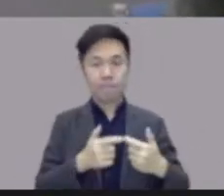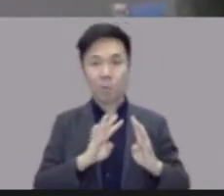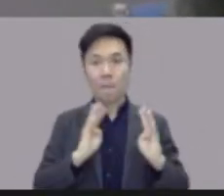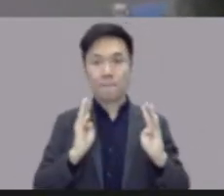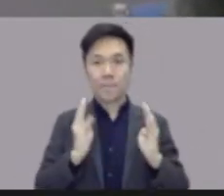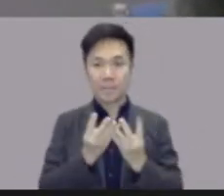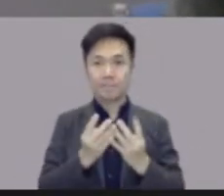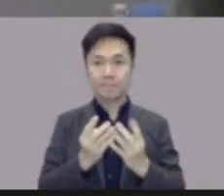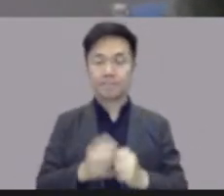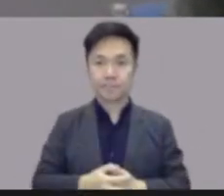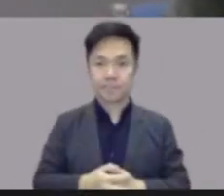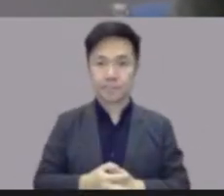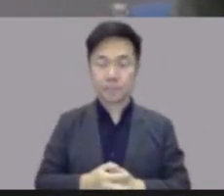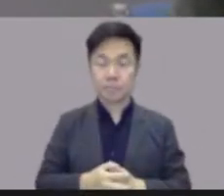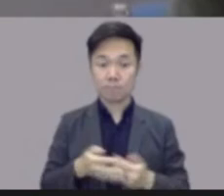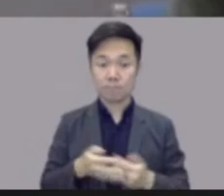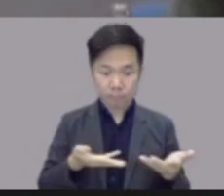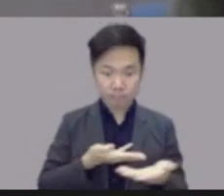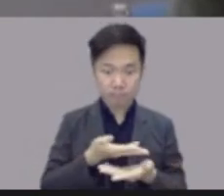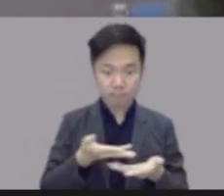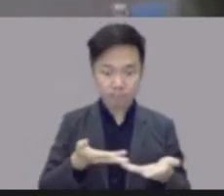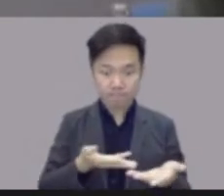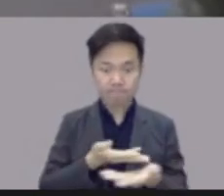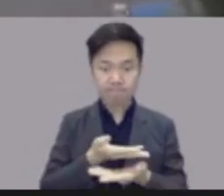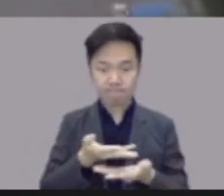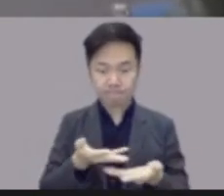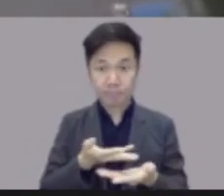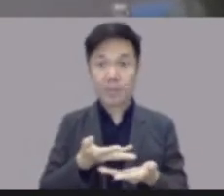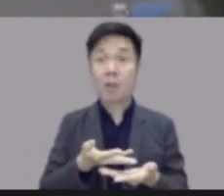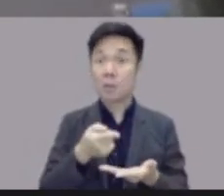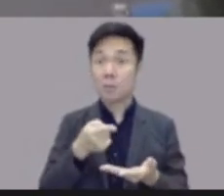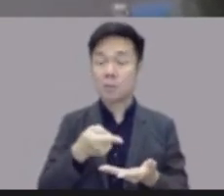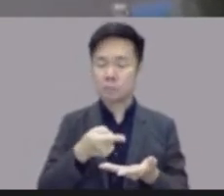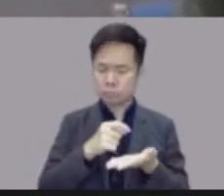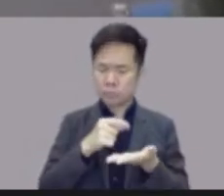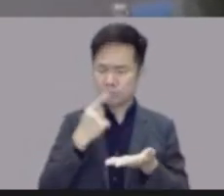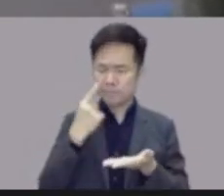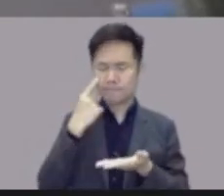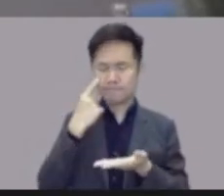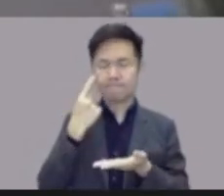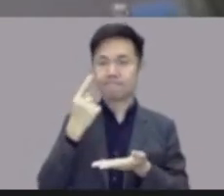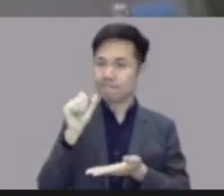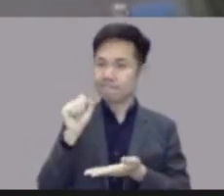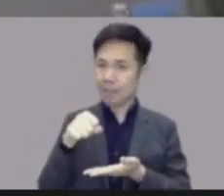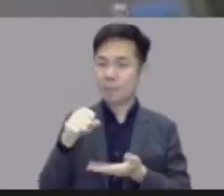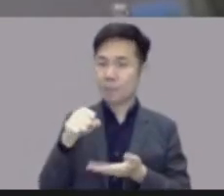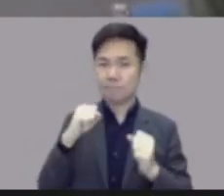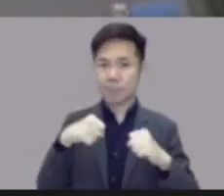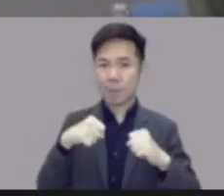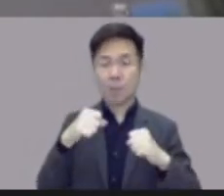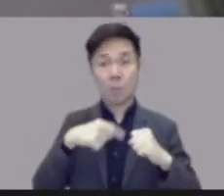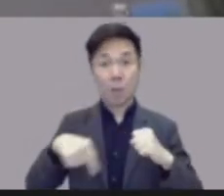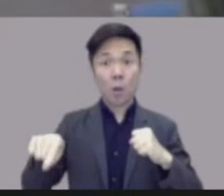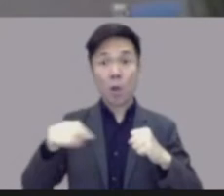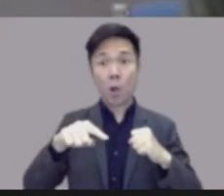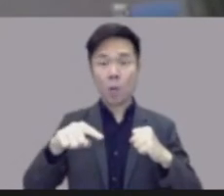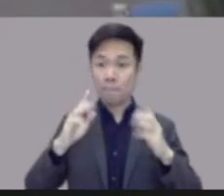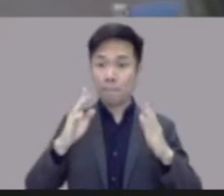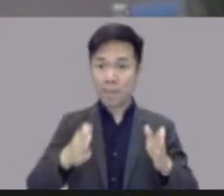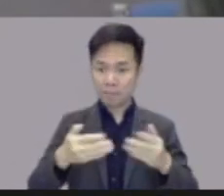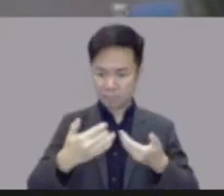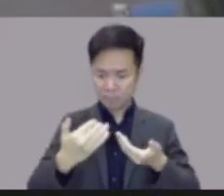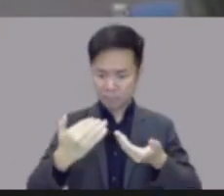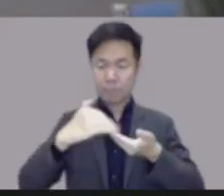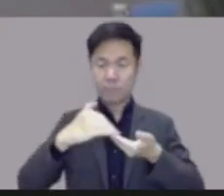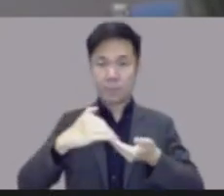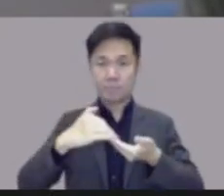highlighted the need of the increase of the climate synergies and core benefits for closing the ambition Gap as